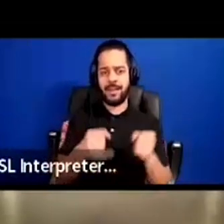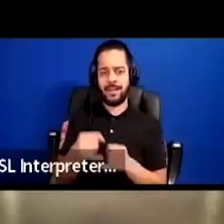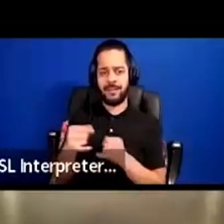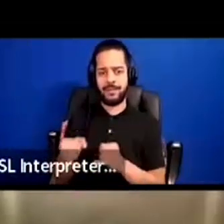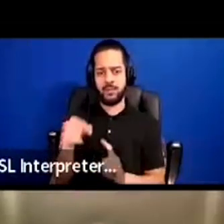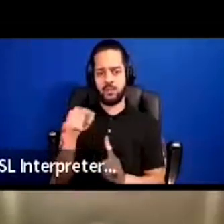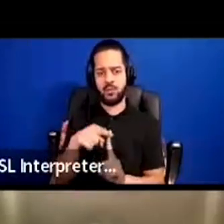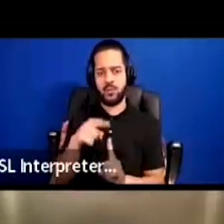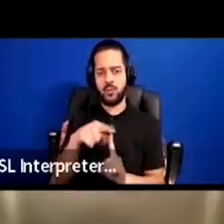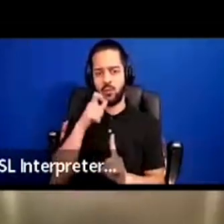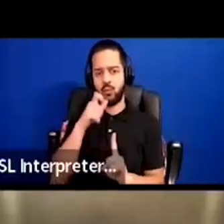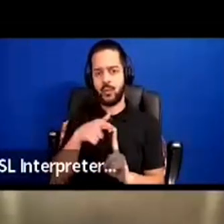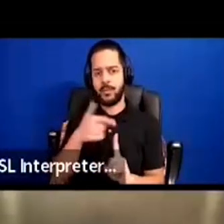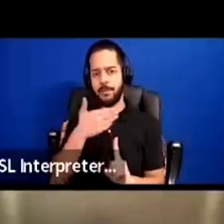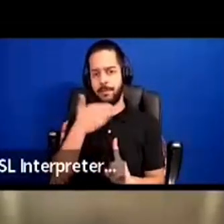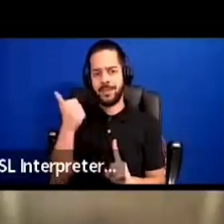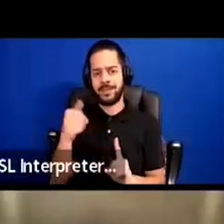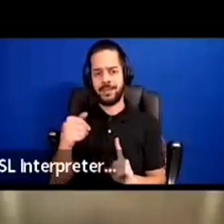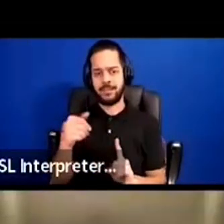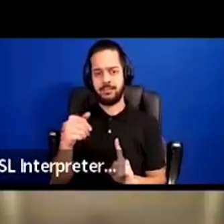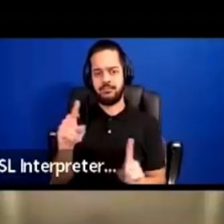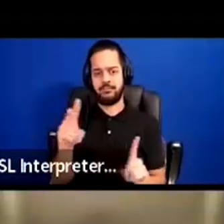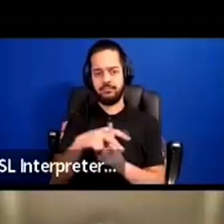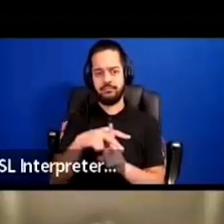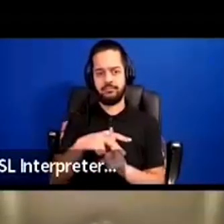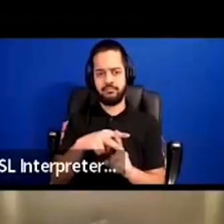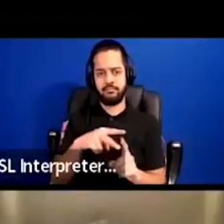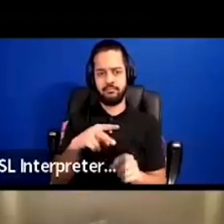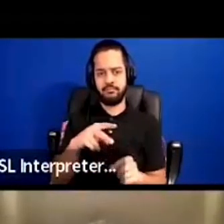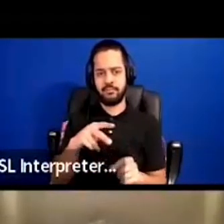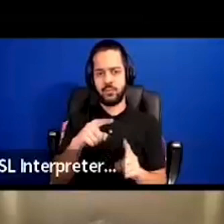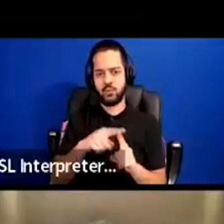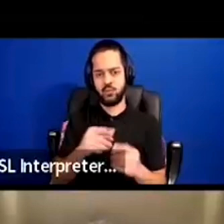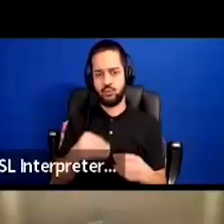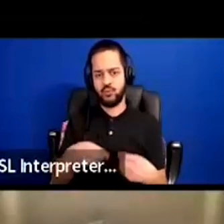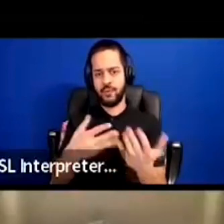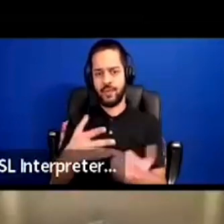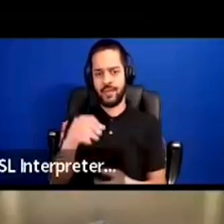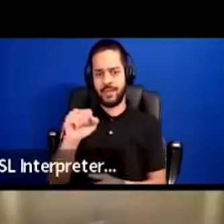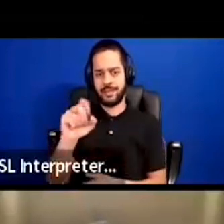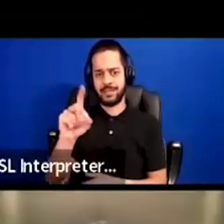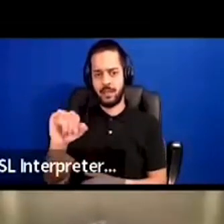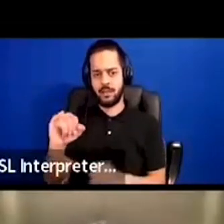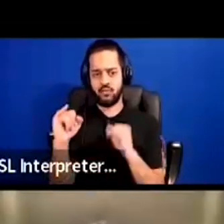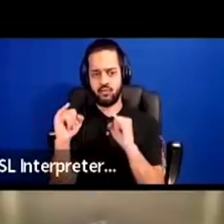should be best determined to deliver that specially designed instruction.